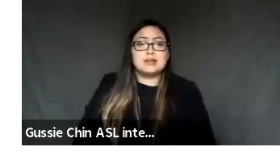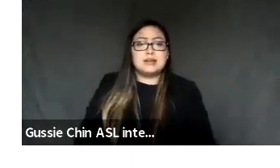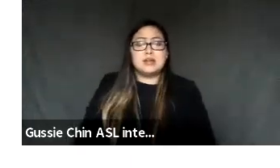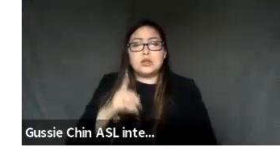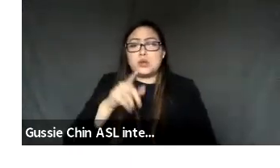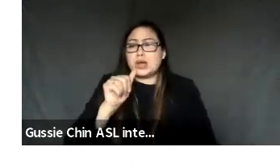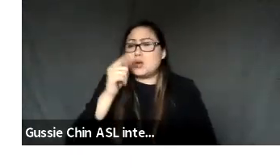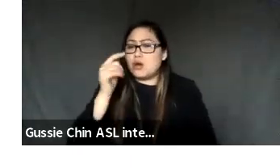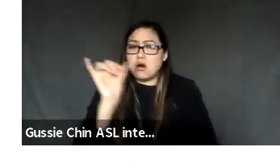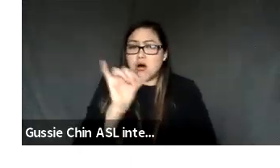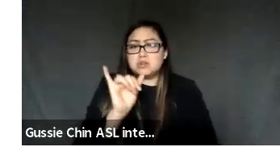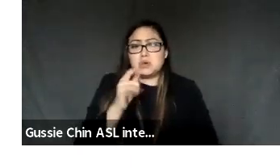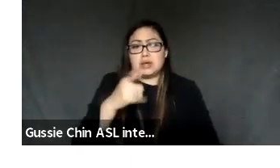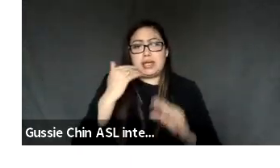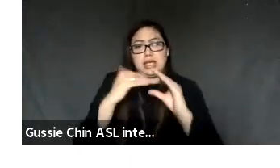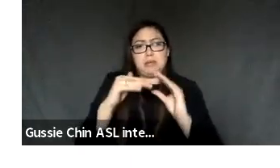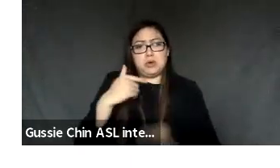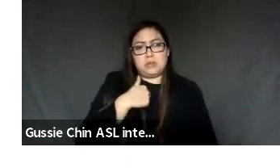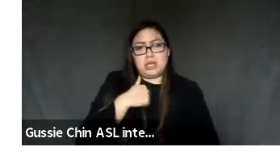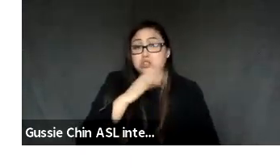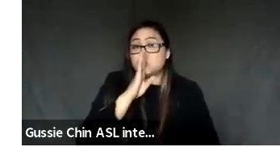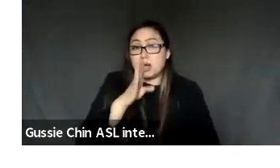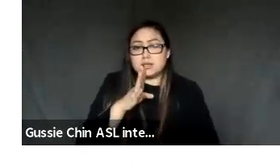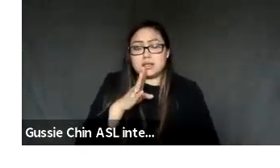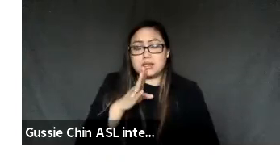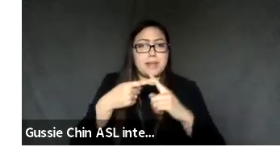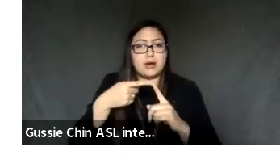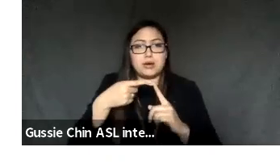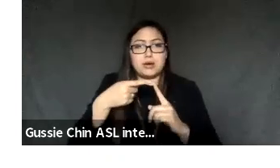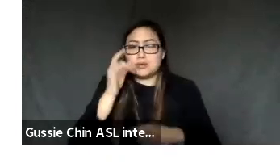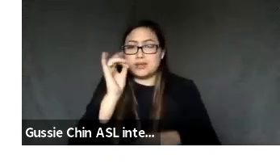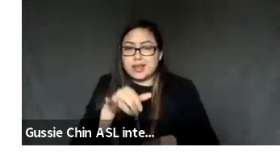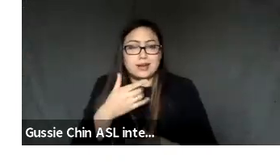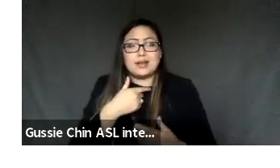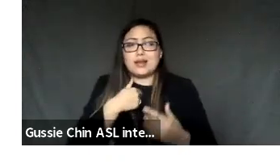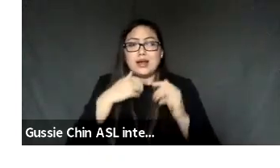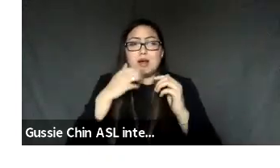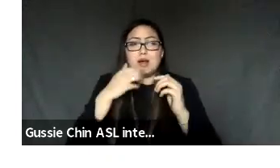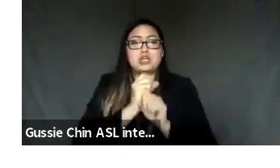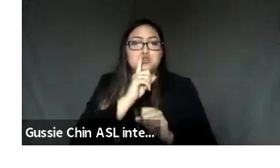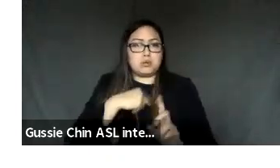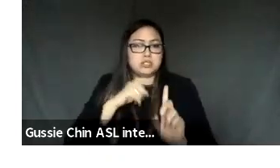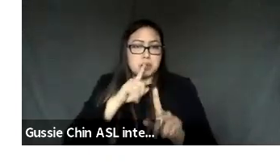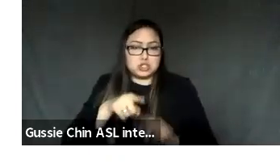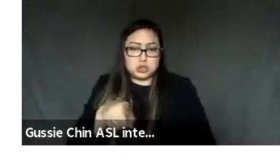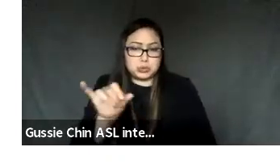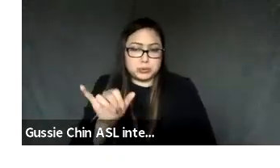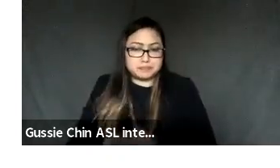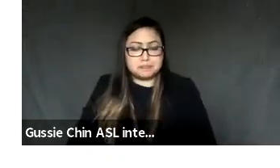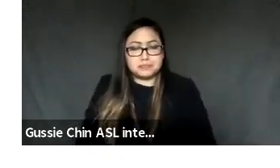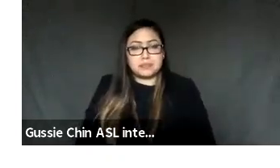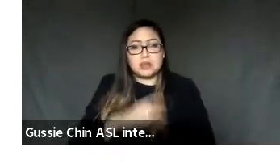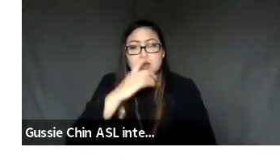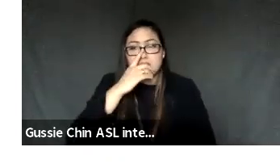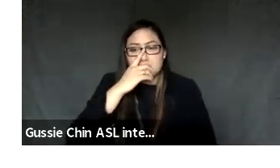can also email me directly on those questions too, and I can make sure I respond back to you as well, okay? It does address,